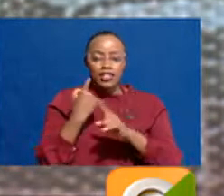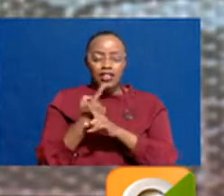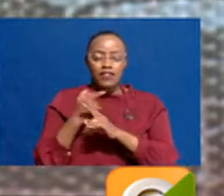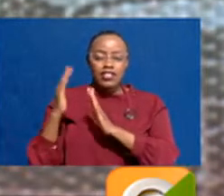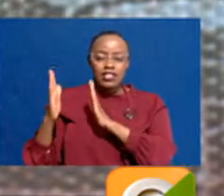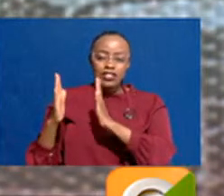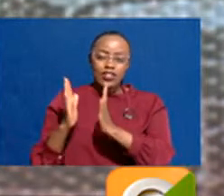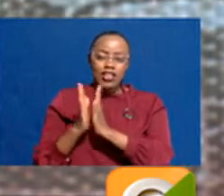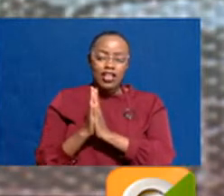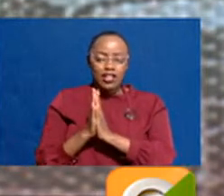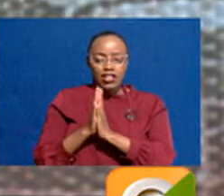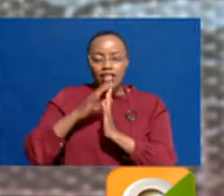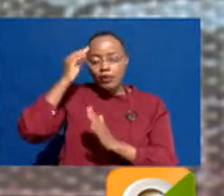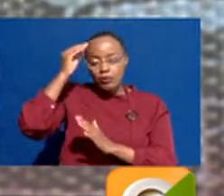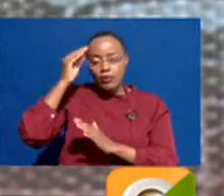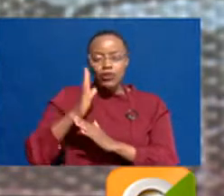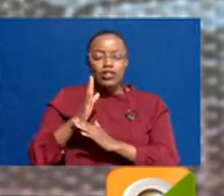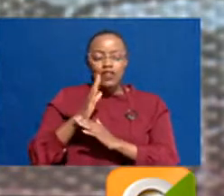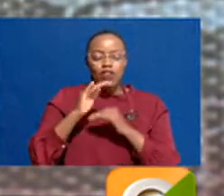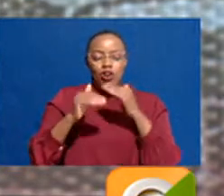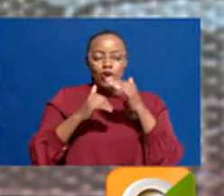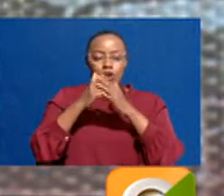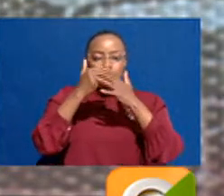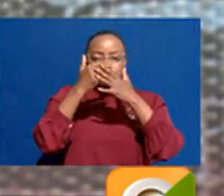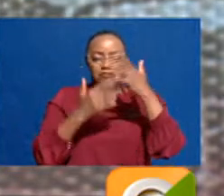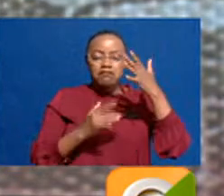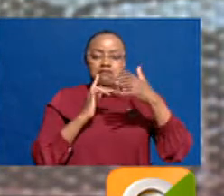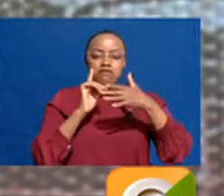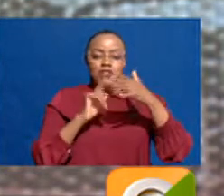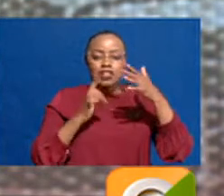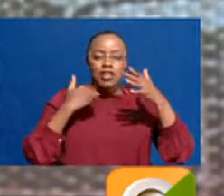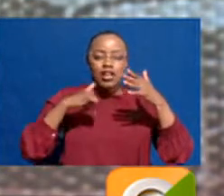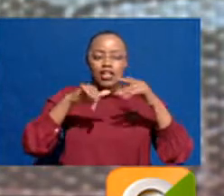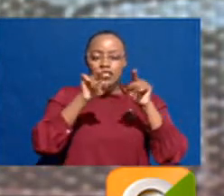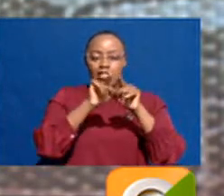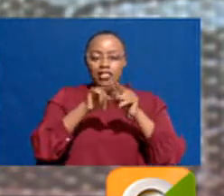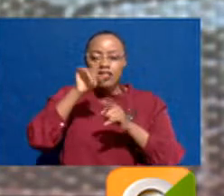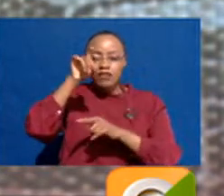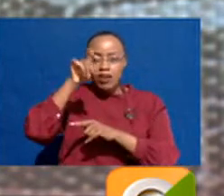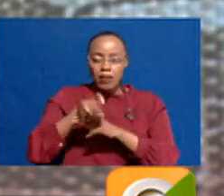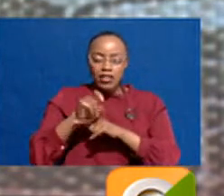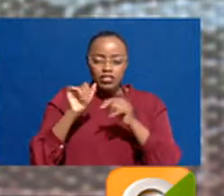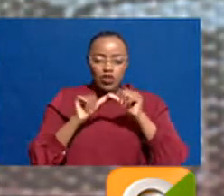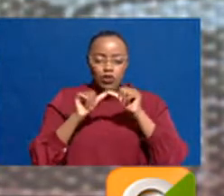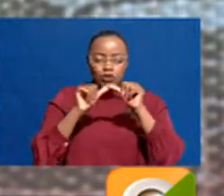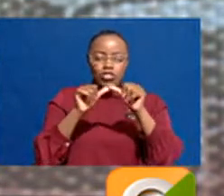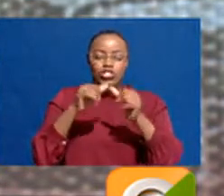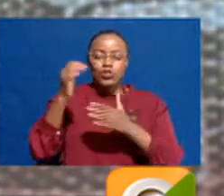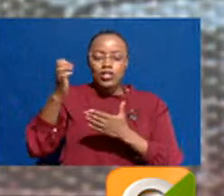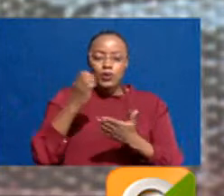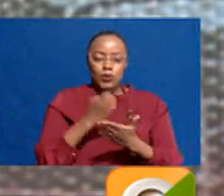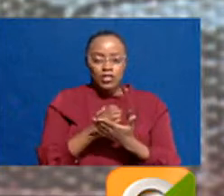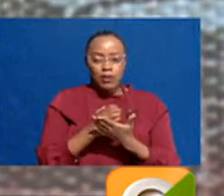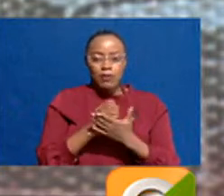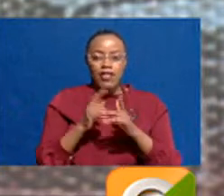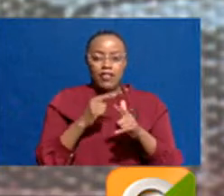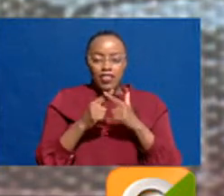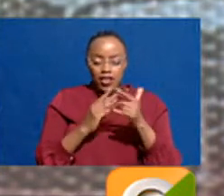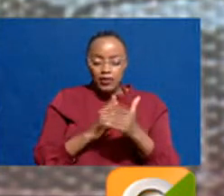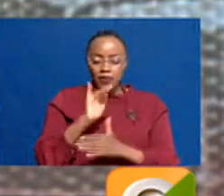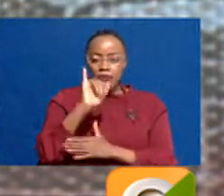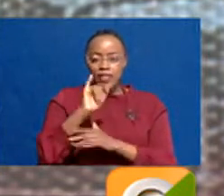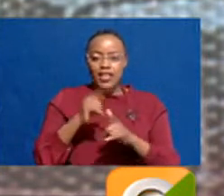to population. All this is saying that we still must continue recruiting. Right. And